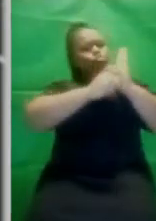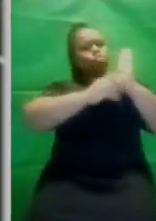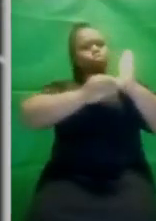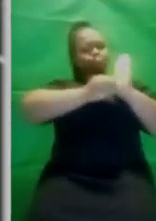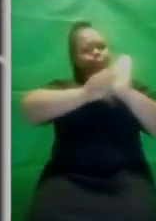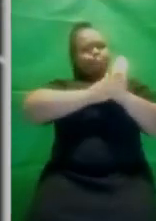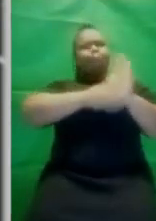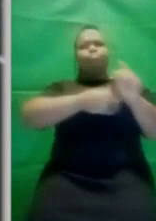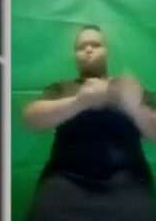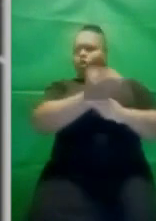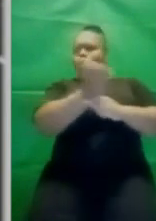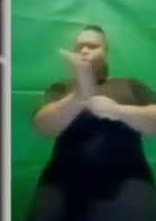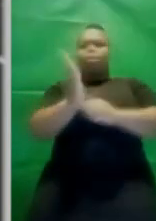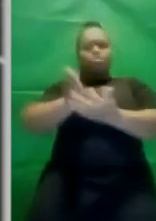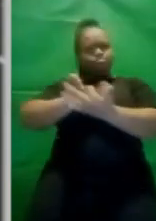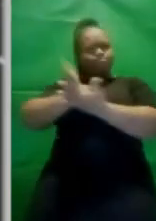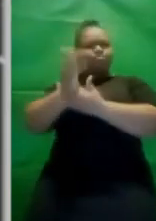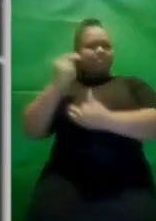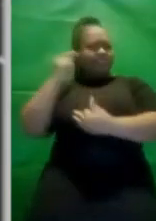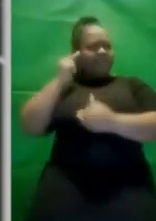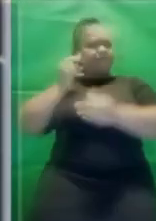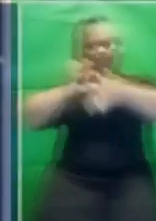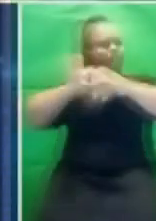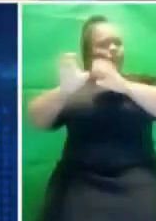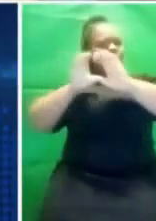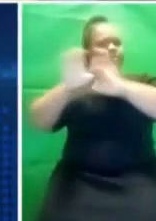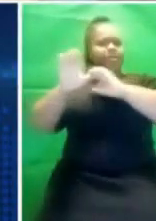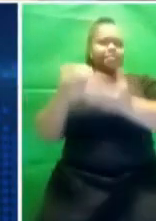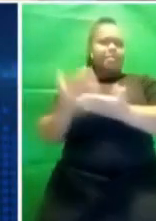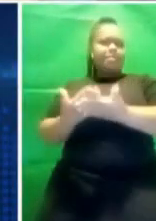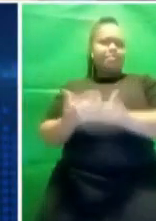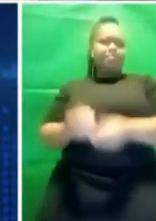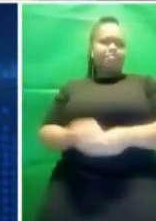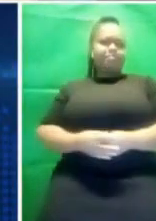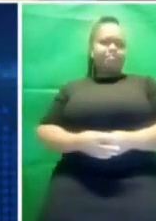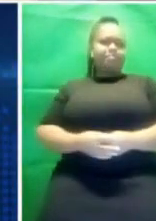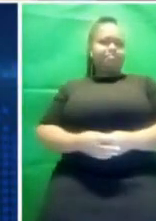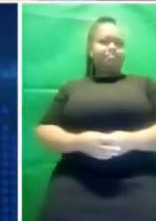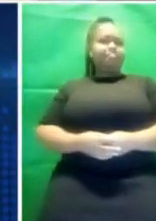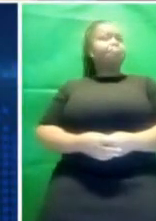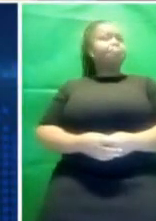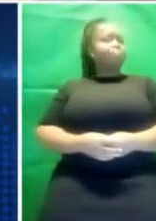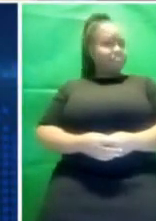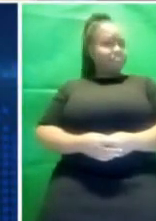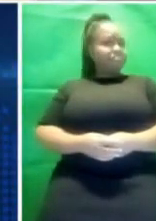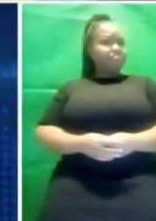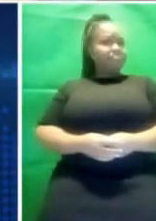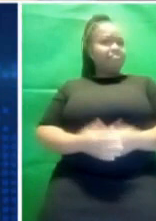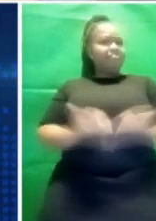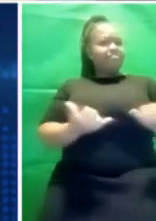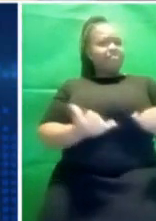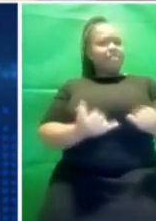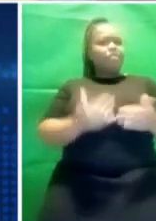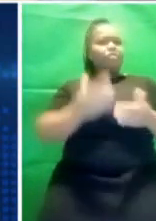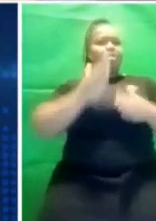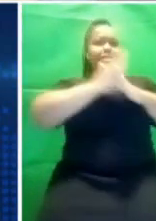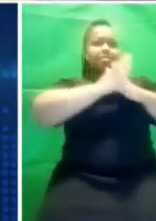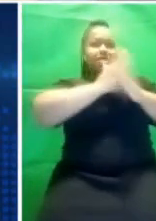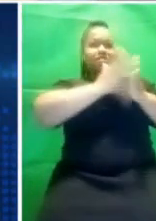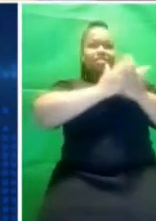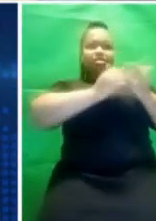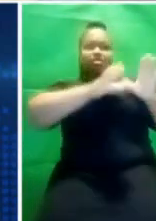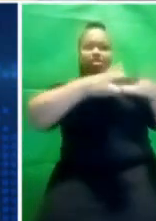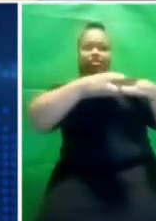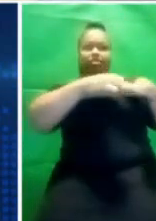to communicate with. All right. Will that spill over to the private sector, banks and other institutions, that